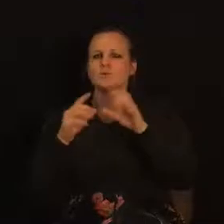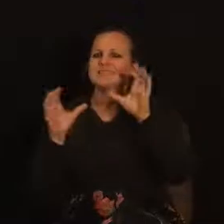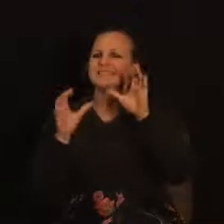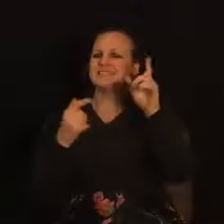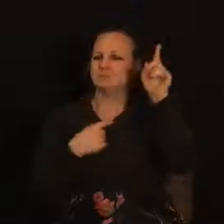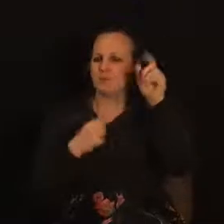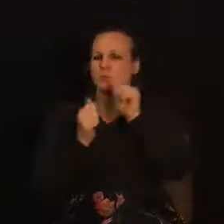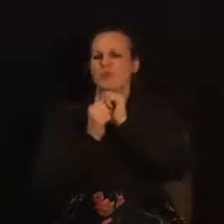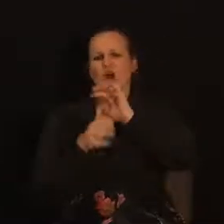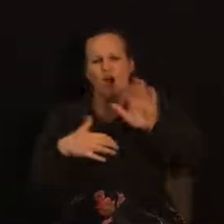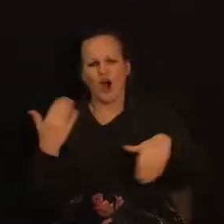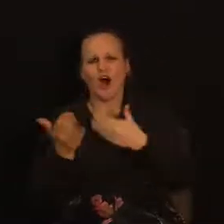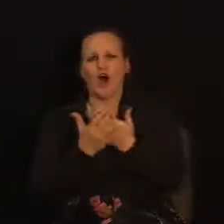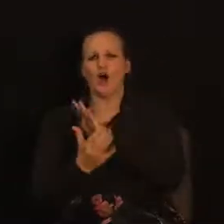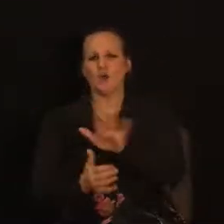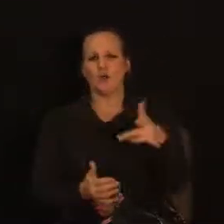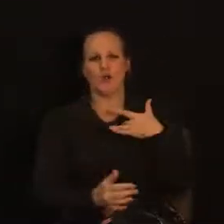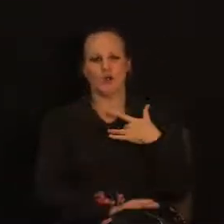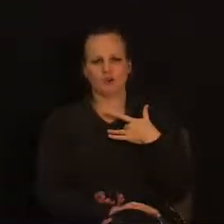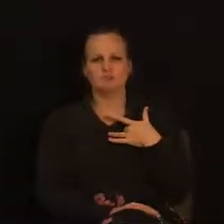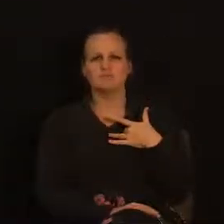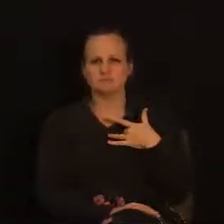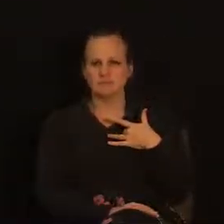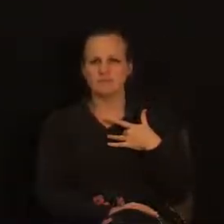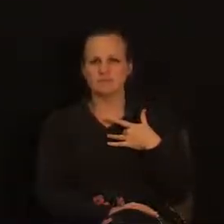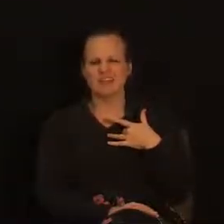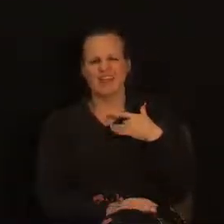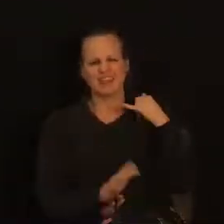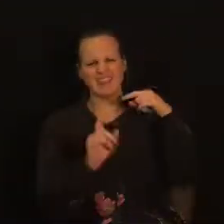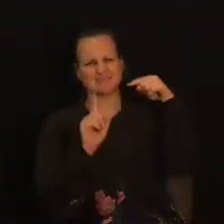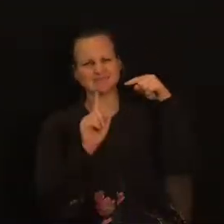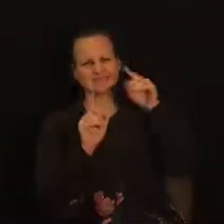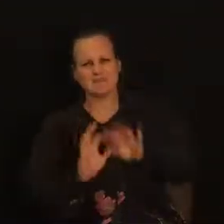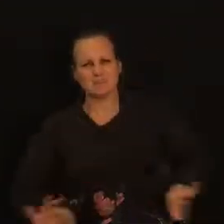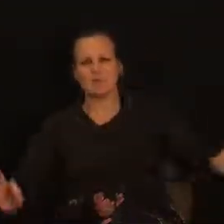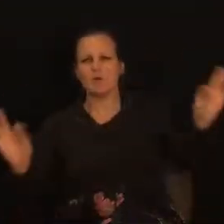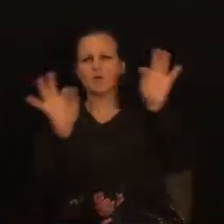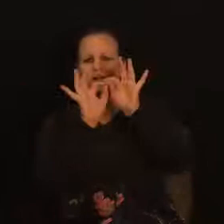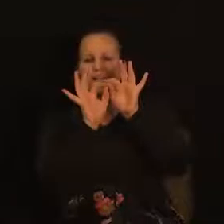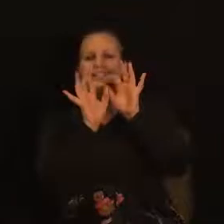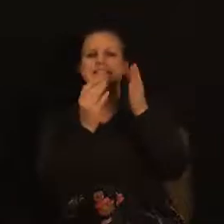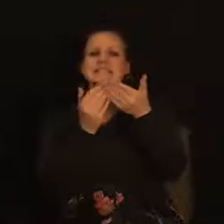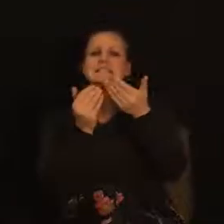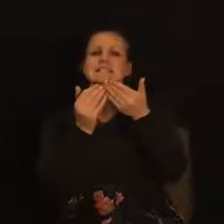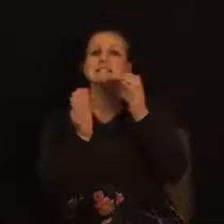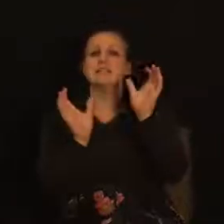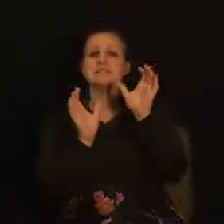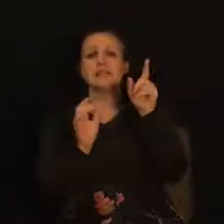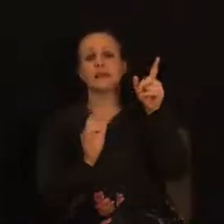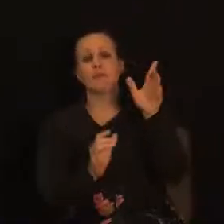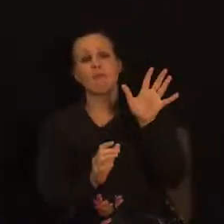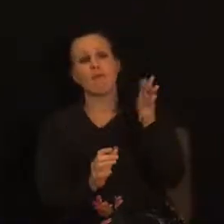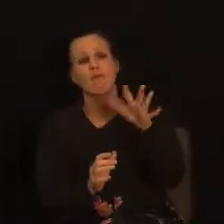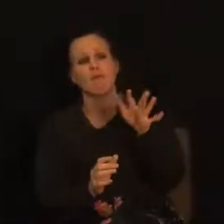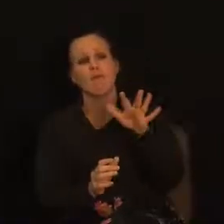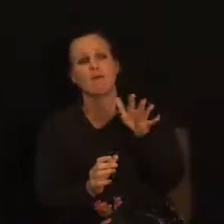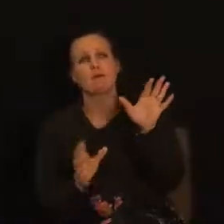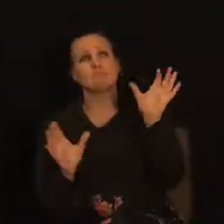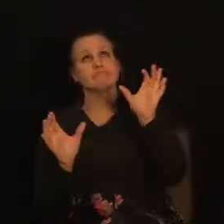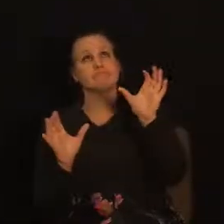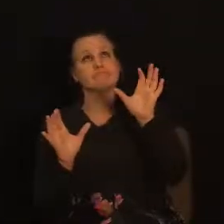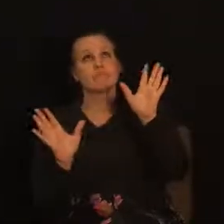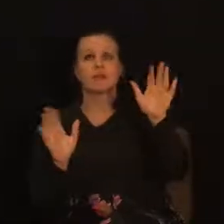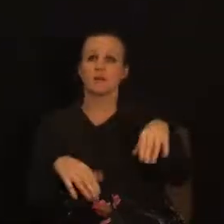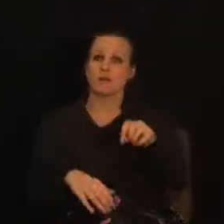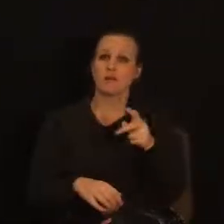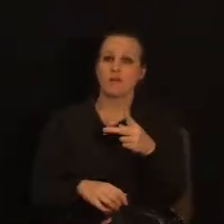the key, because can I just say that it's really easy to seek the Lord half-heartedly? You know, parents, have you ever asked